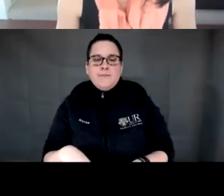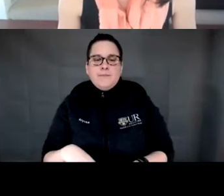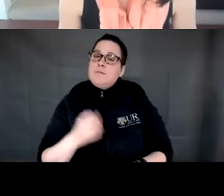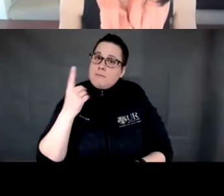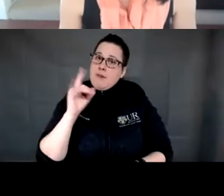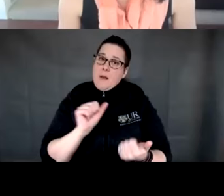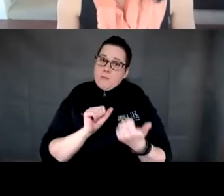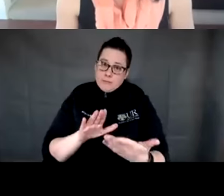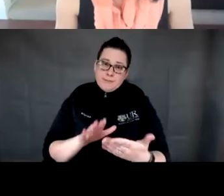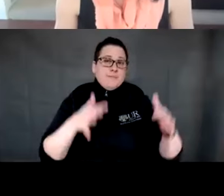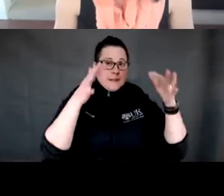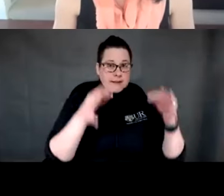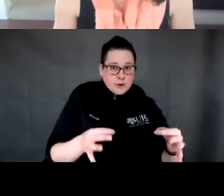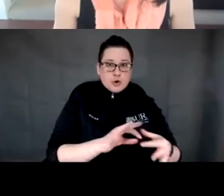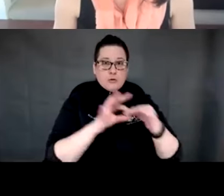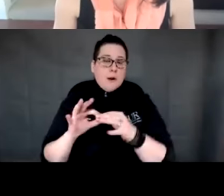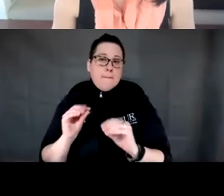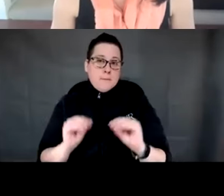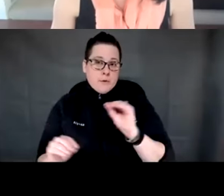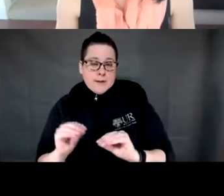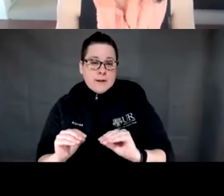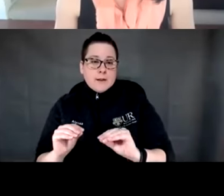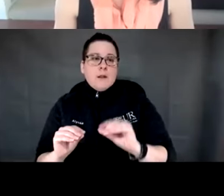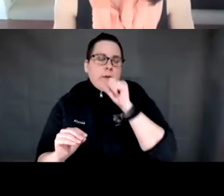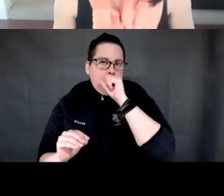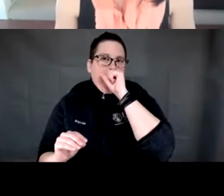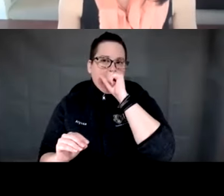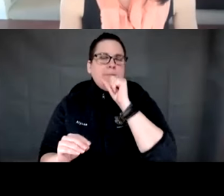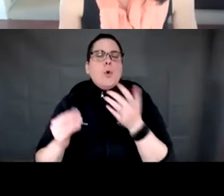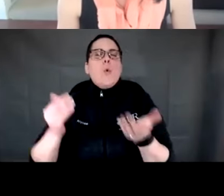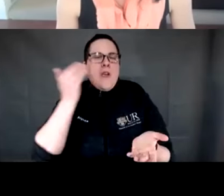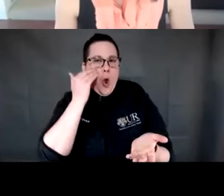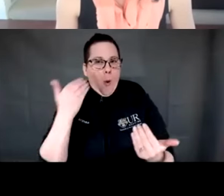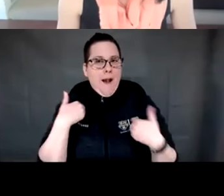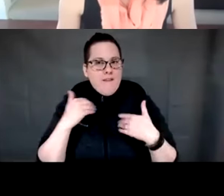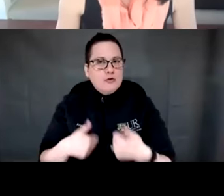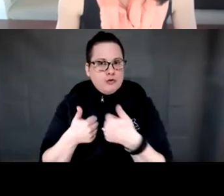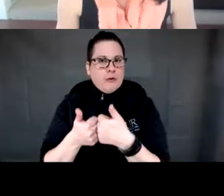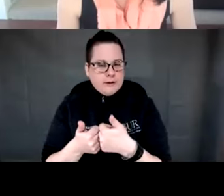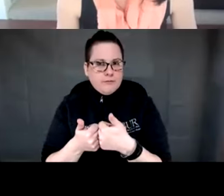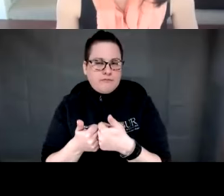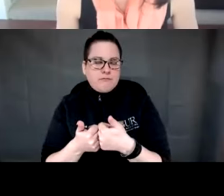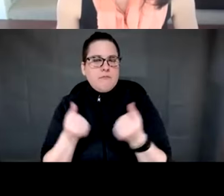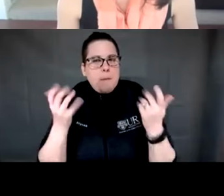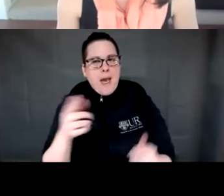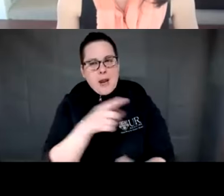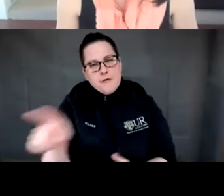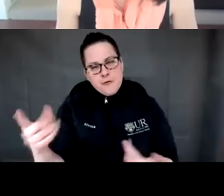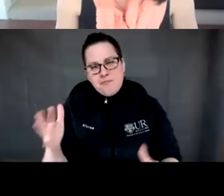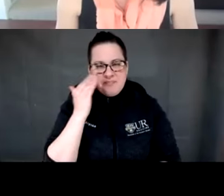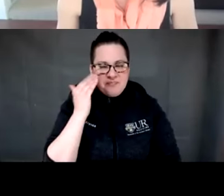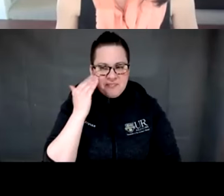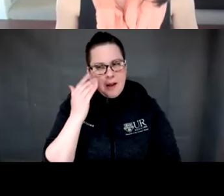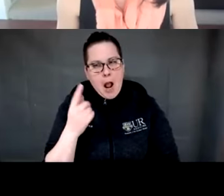approach, studying decisions in the context of movements, has led to a known challenge that is familiar to many of you in the audience,